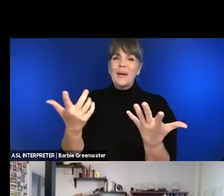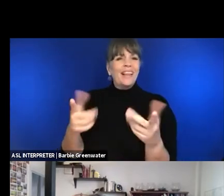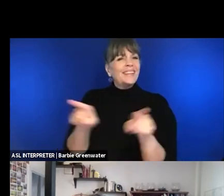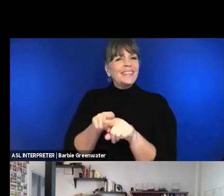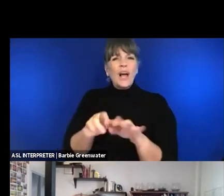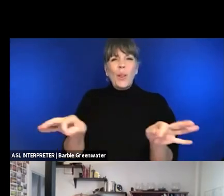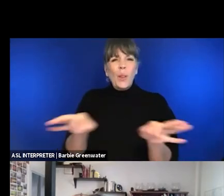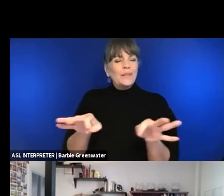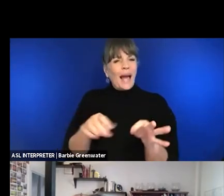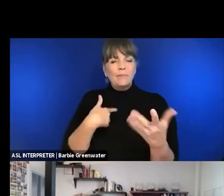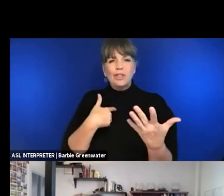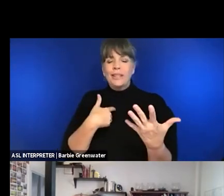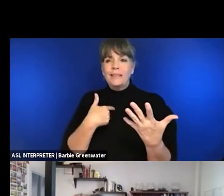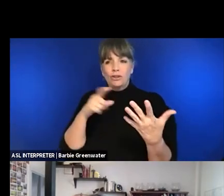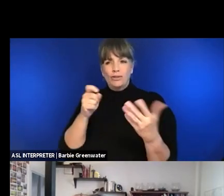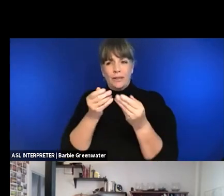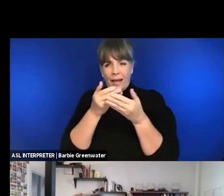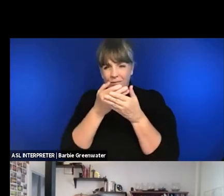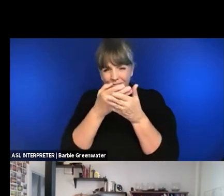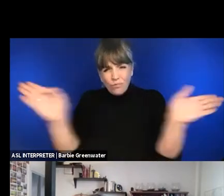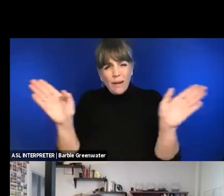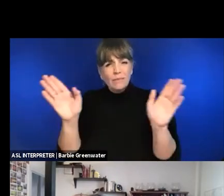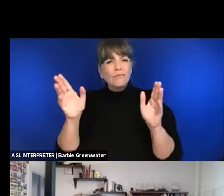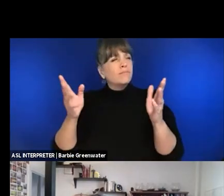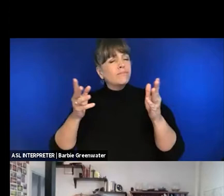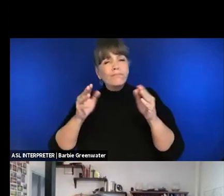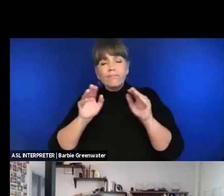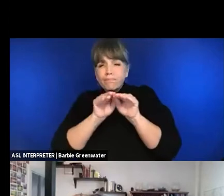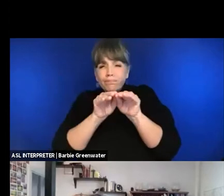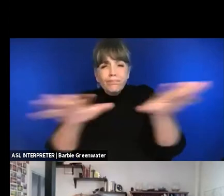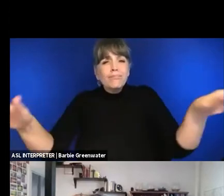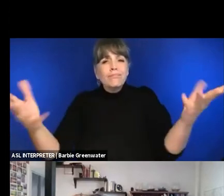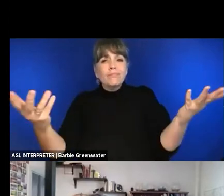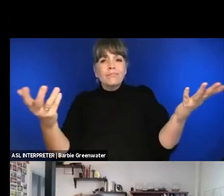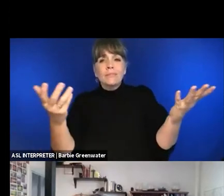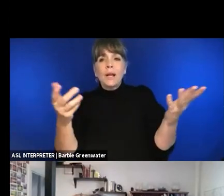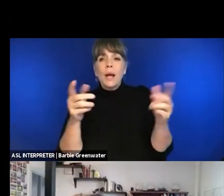captioning. I know we'll talk a little bit about that later on. So it really does come down to